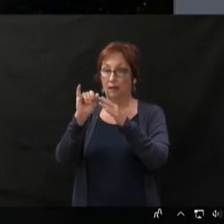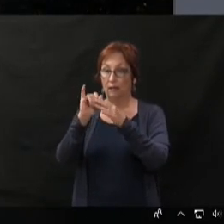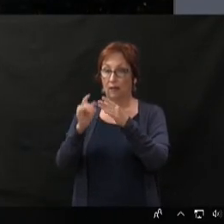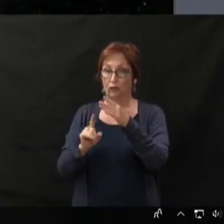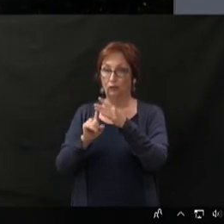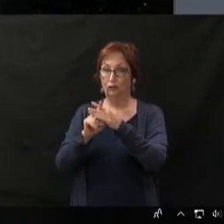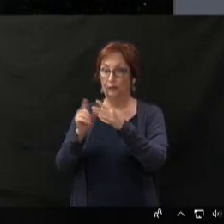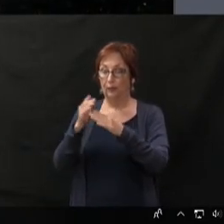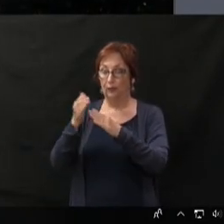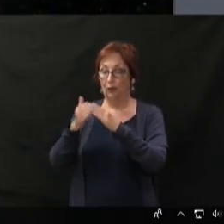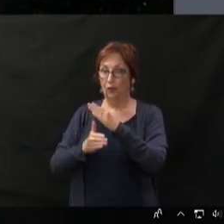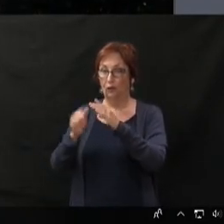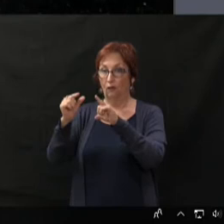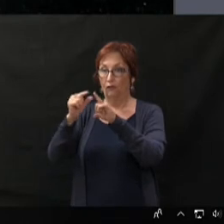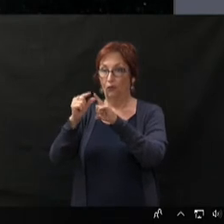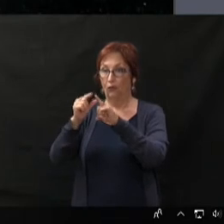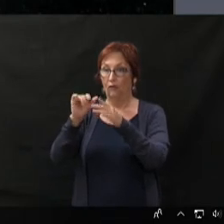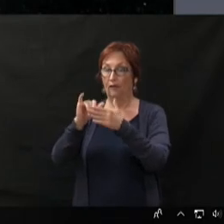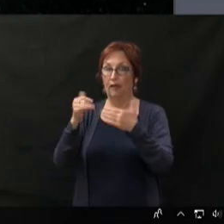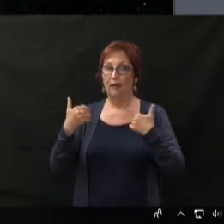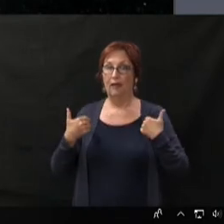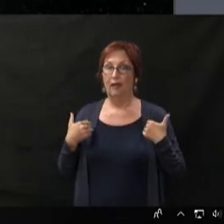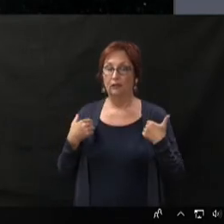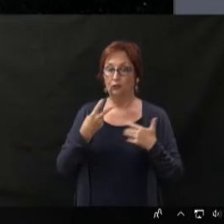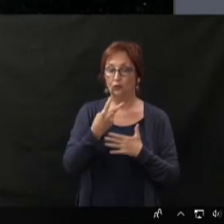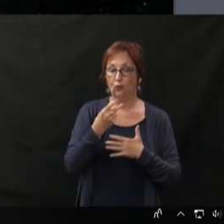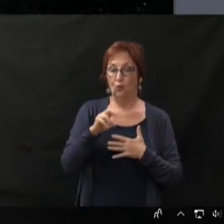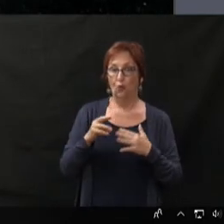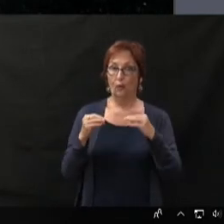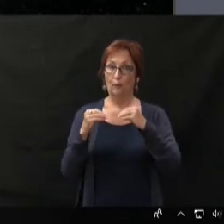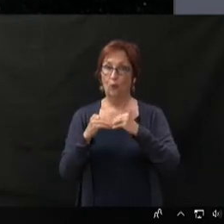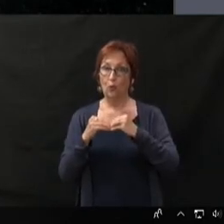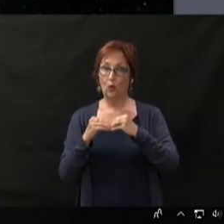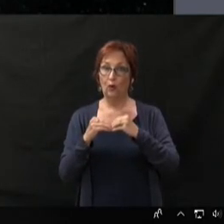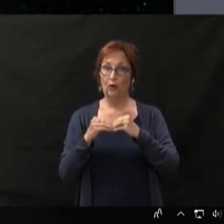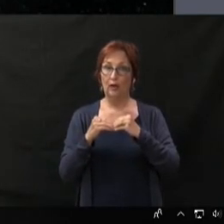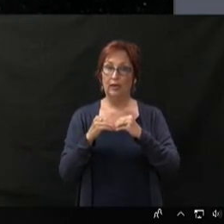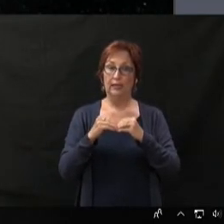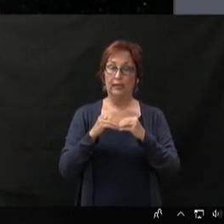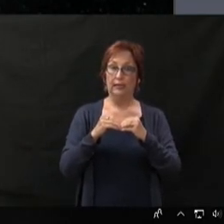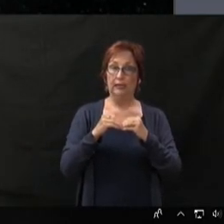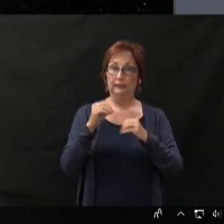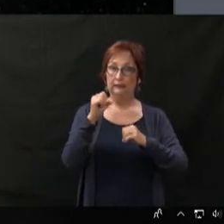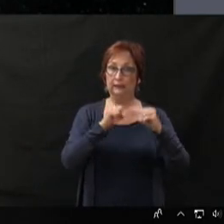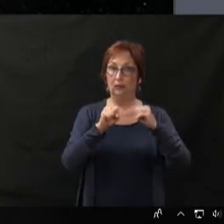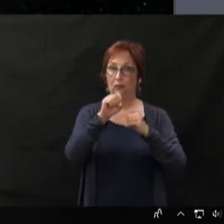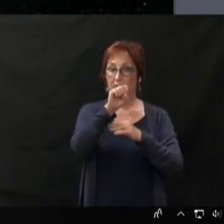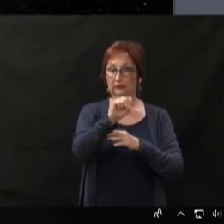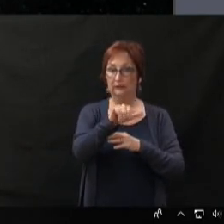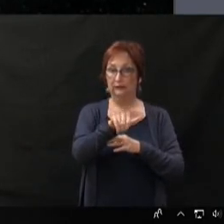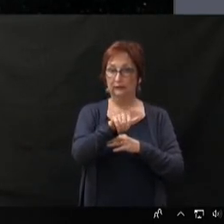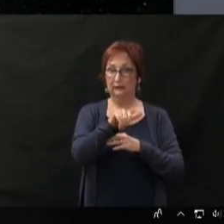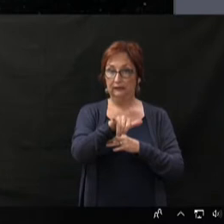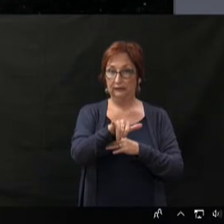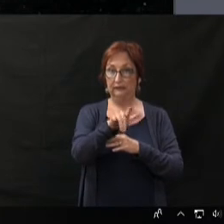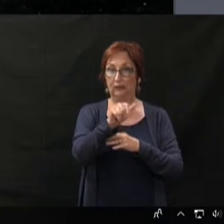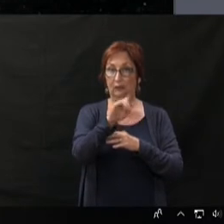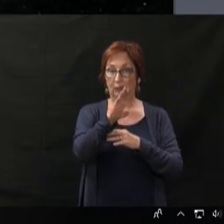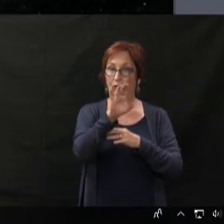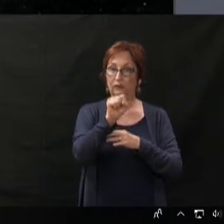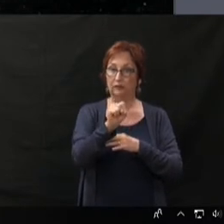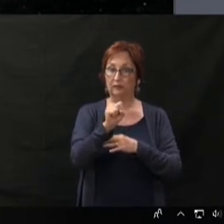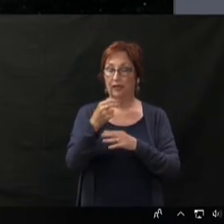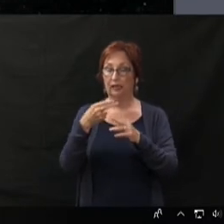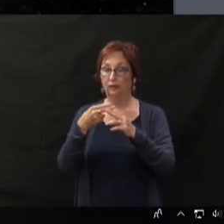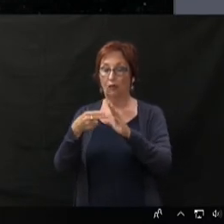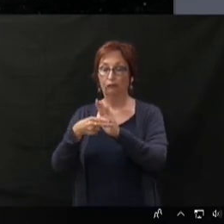end of a word that has two or more syllables. And it's called consonant LE